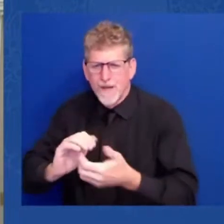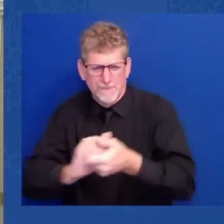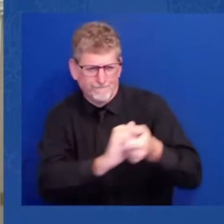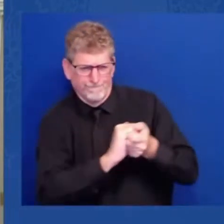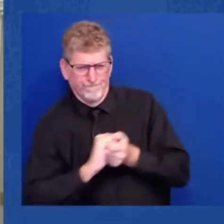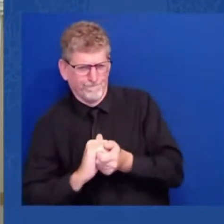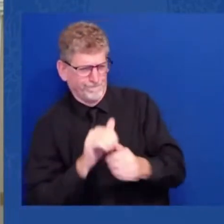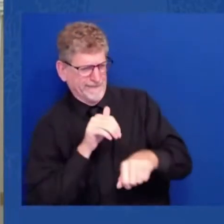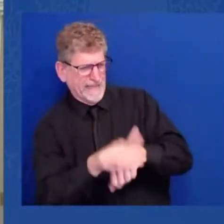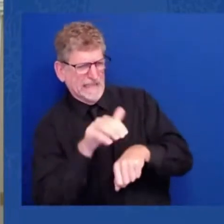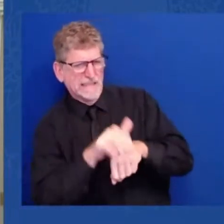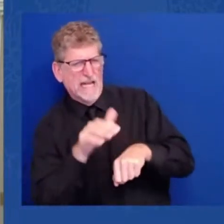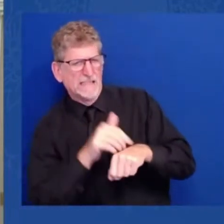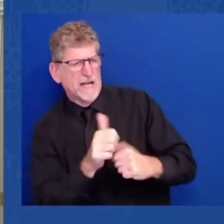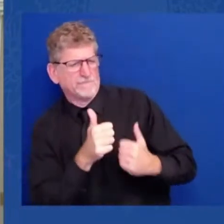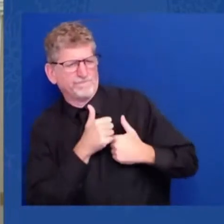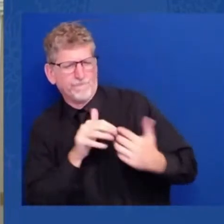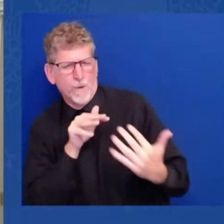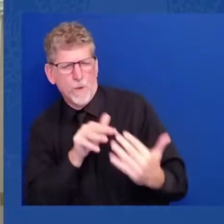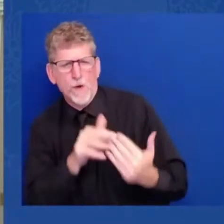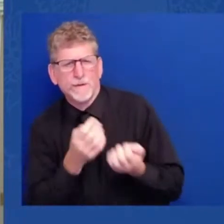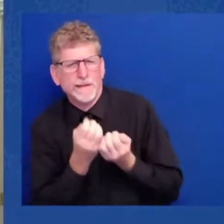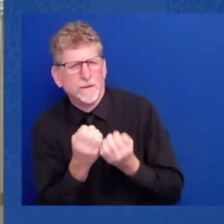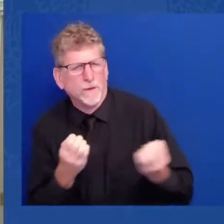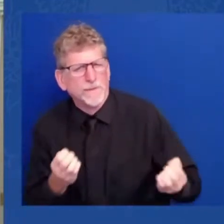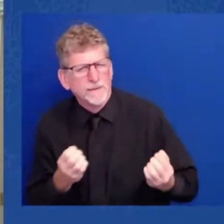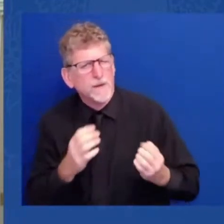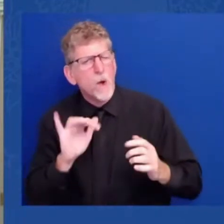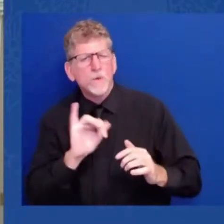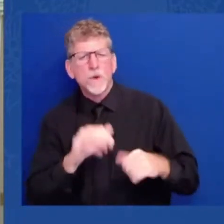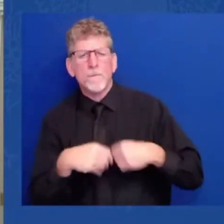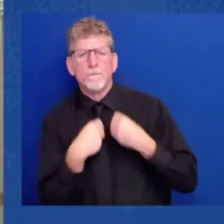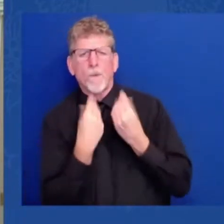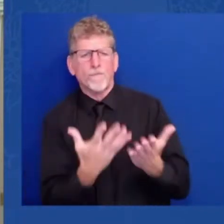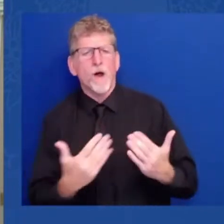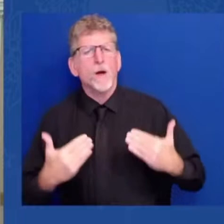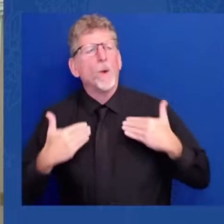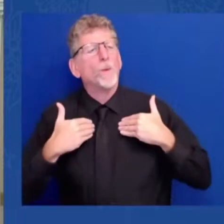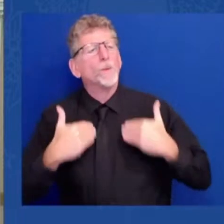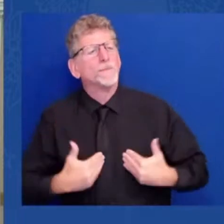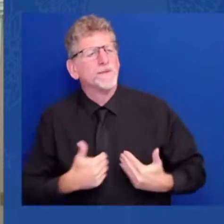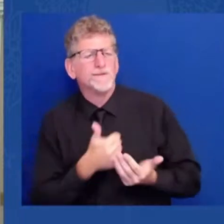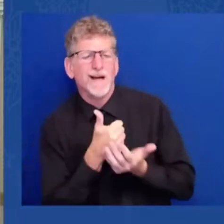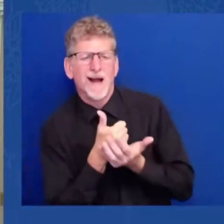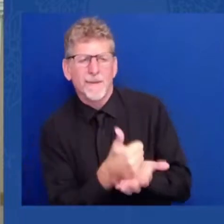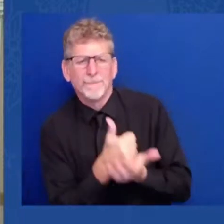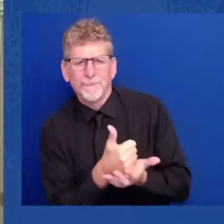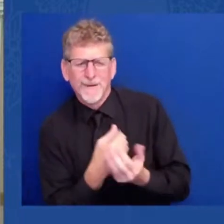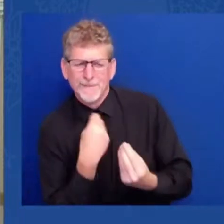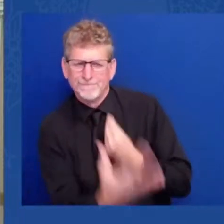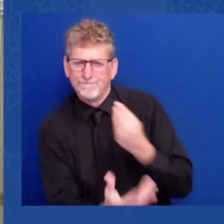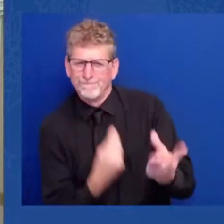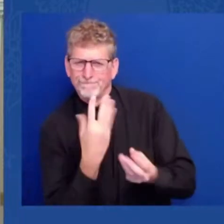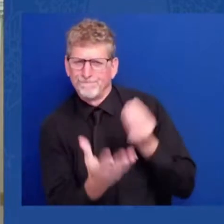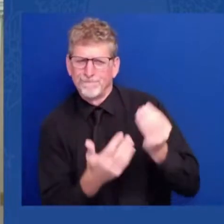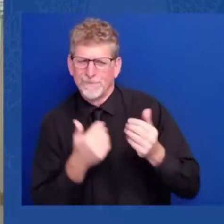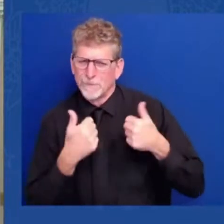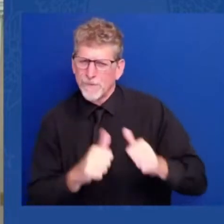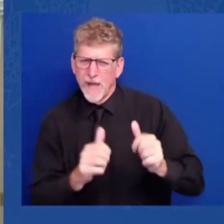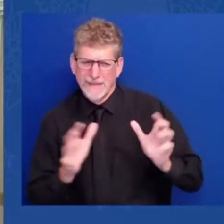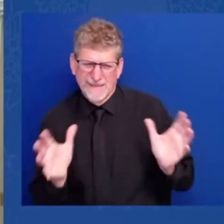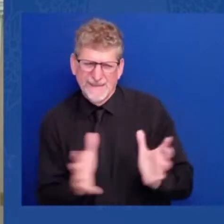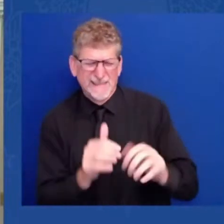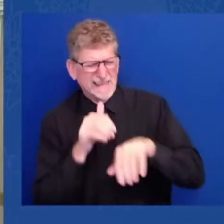safely to a neighboring country. We're working with humanitarian organizations to surge tens of thousands of tons of food, water, and